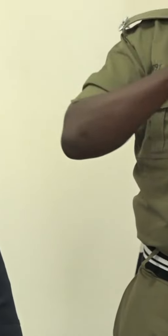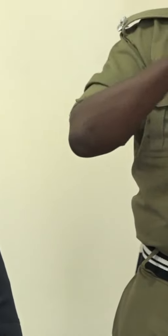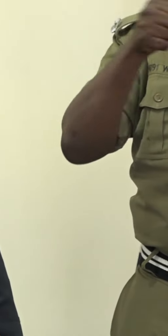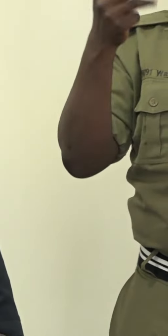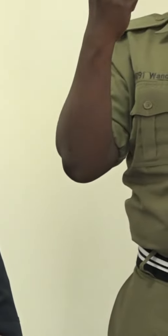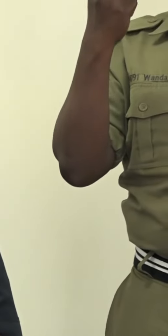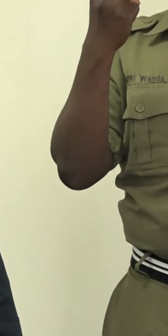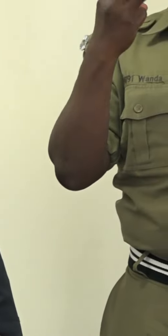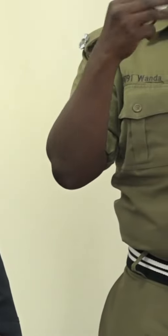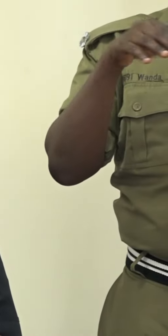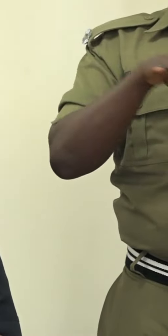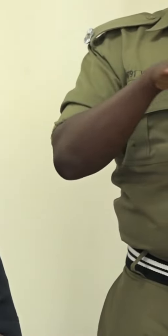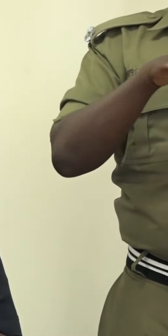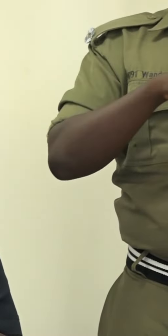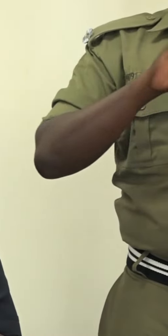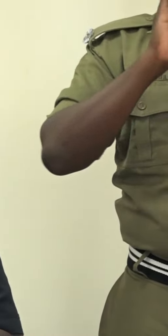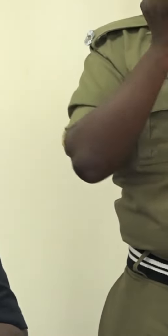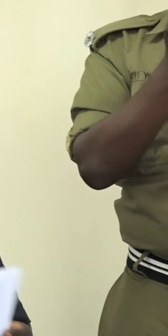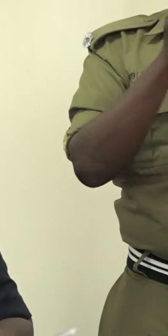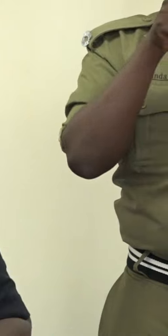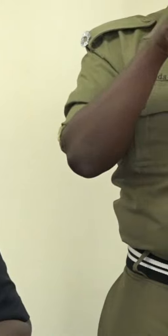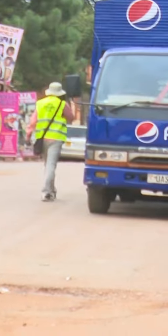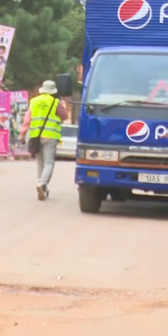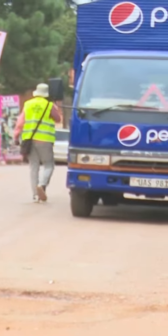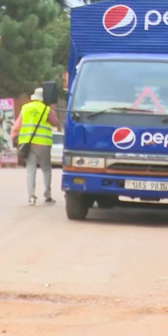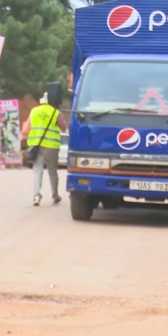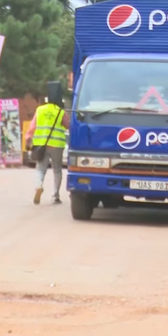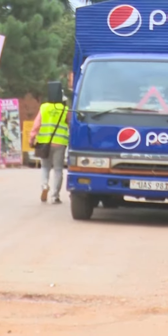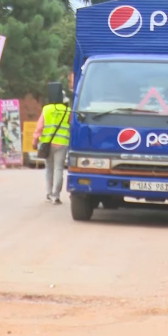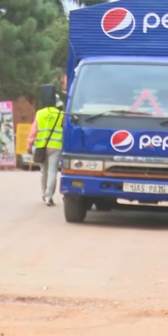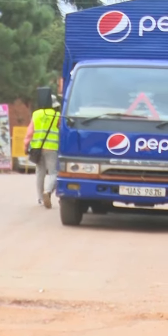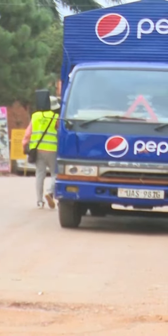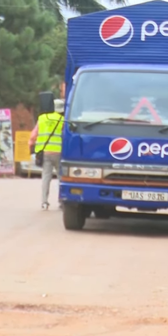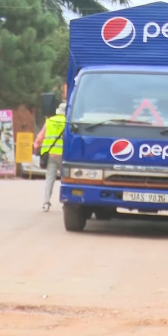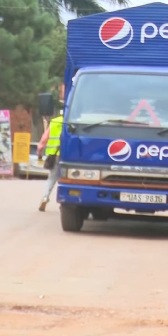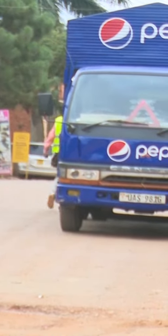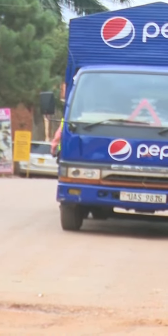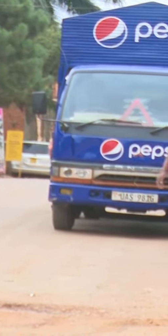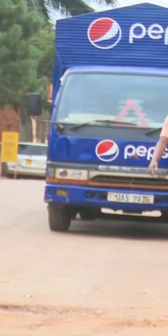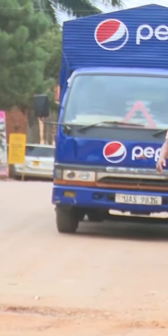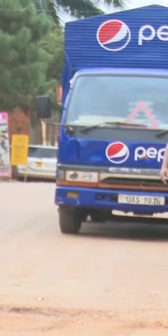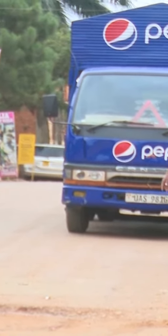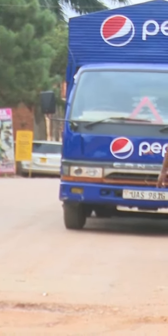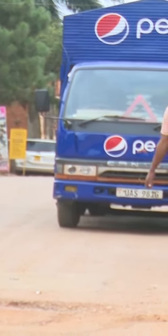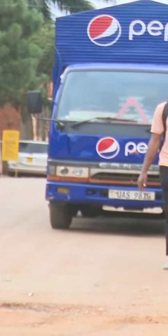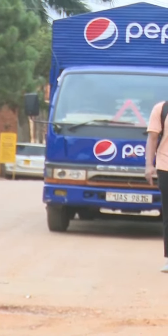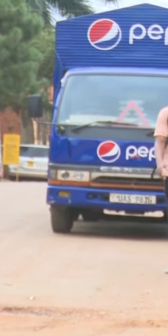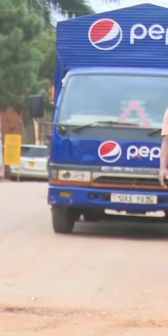3 other members of his family. Patricia Nandago and Rogers Komagum for UBC.